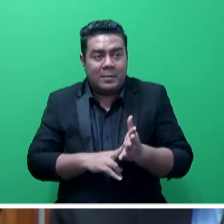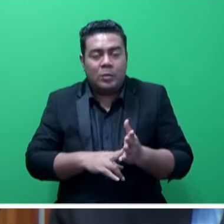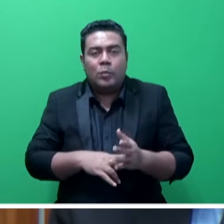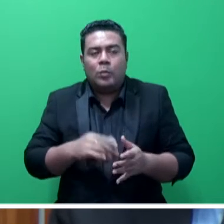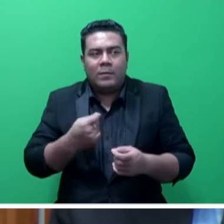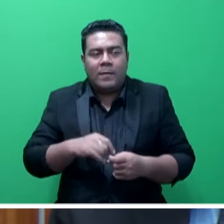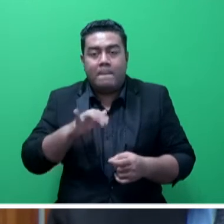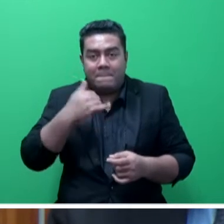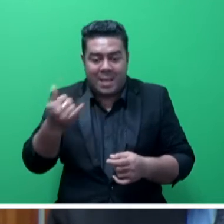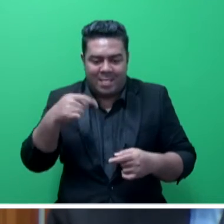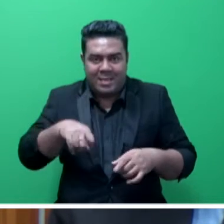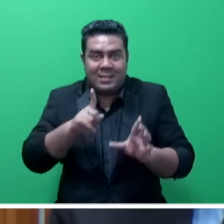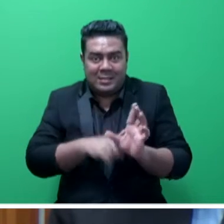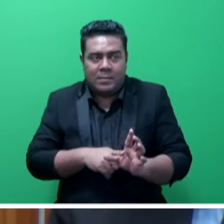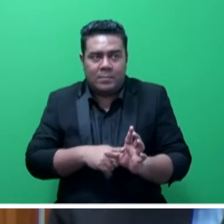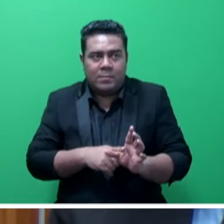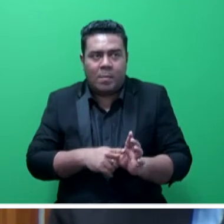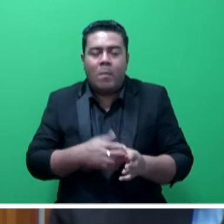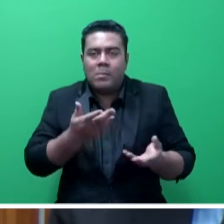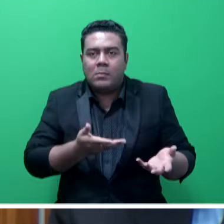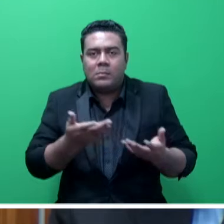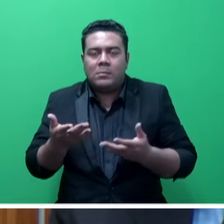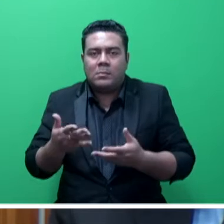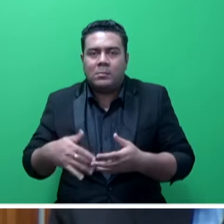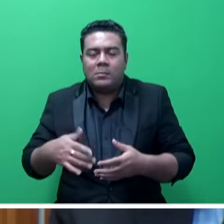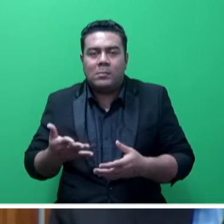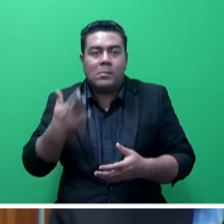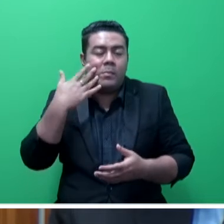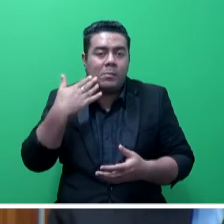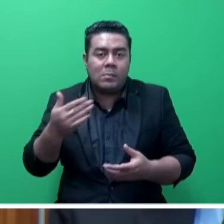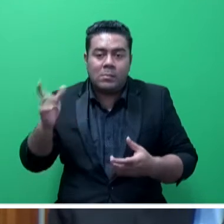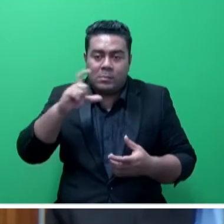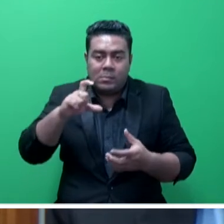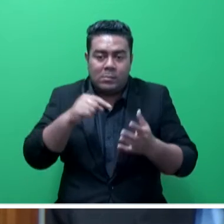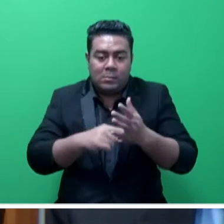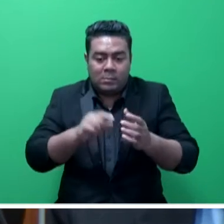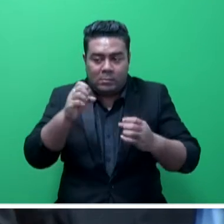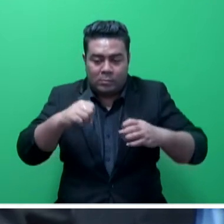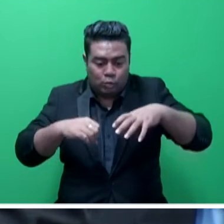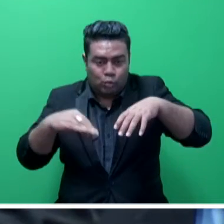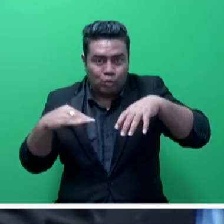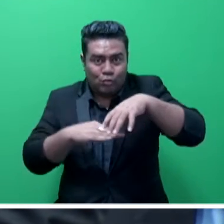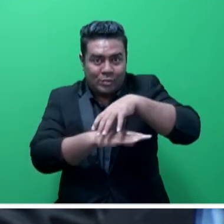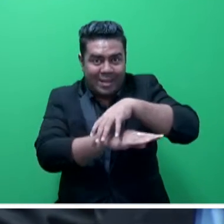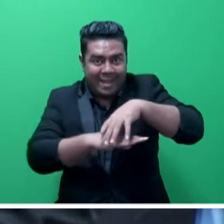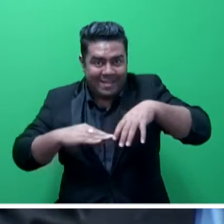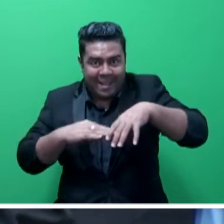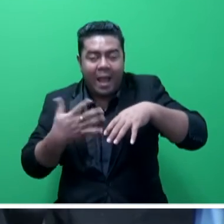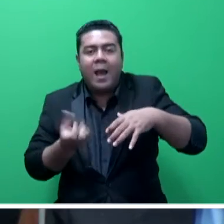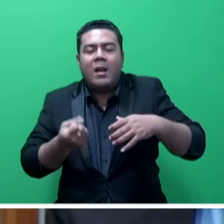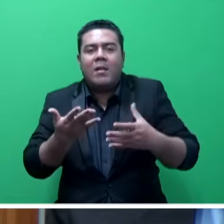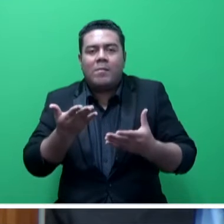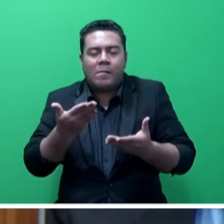scan in May this year. That will carry us through to when the CT scan from Japan arrives in August. But I want to make a point at